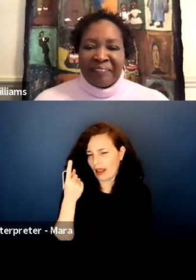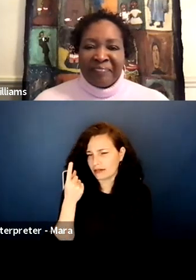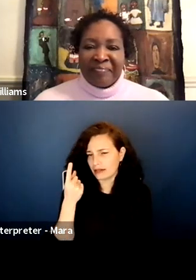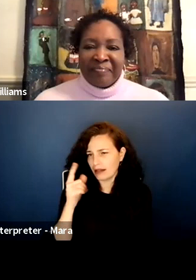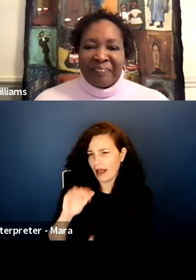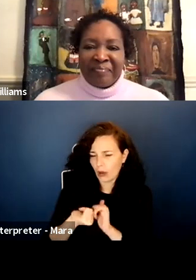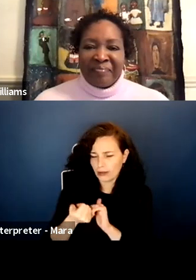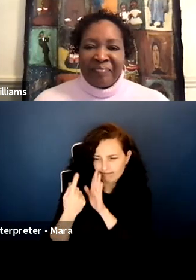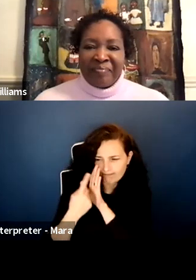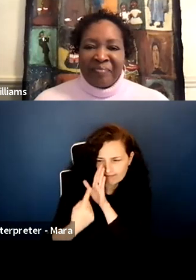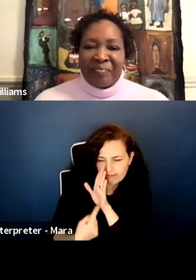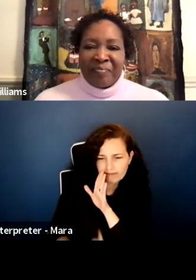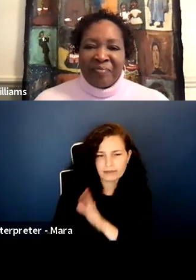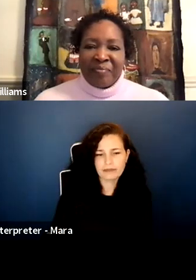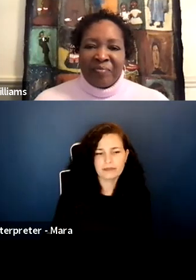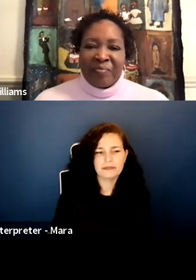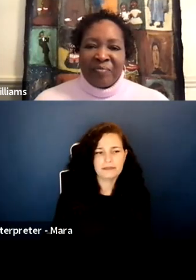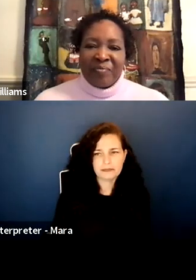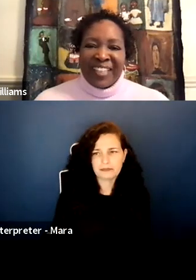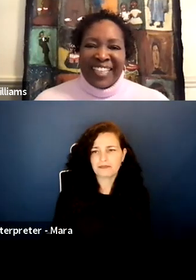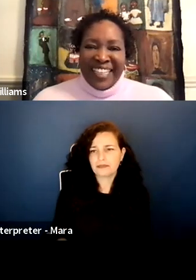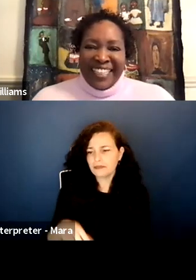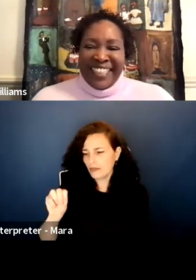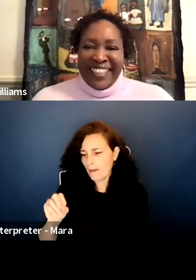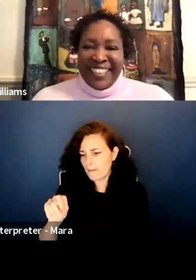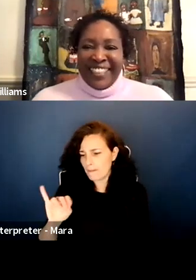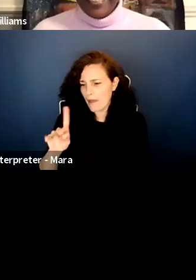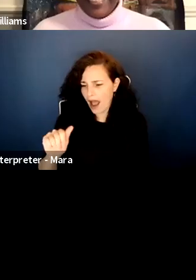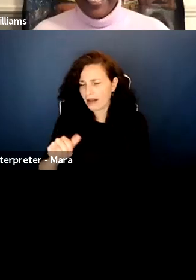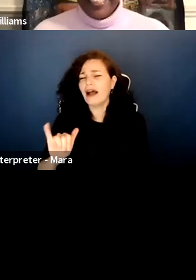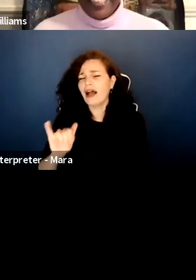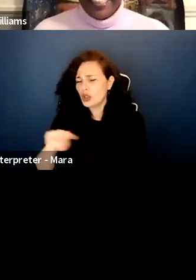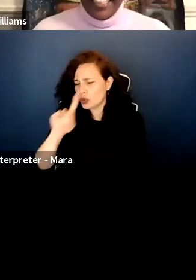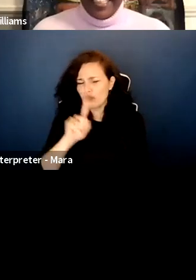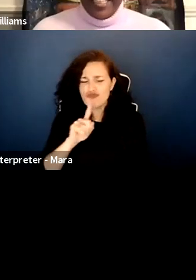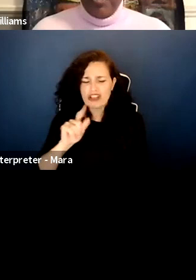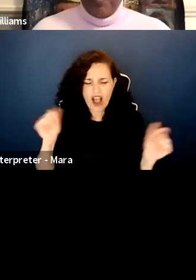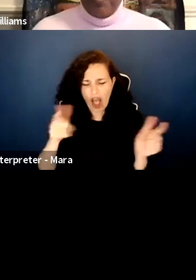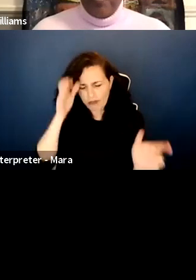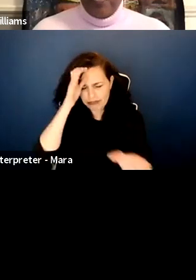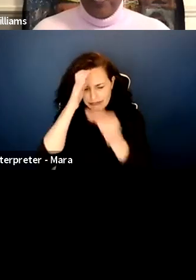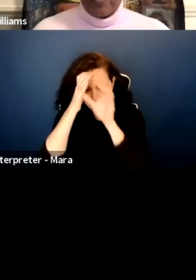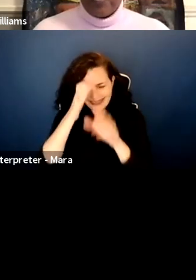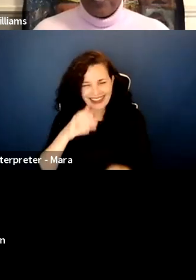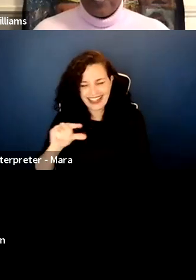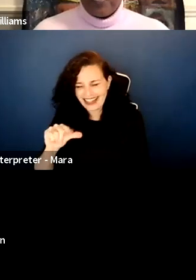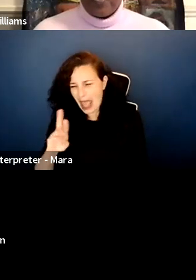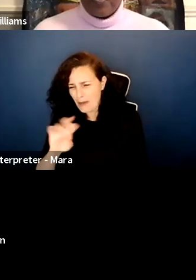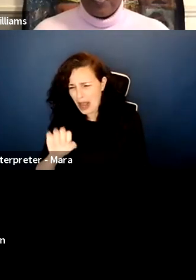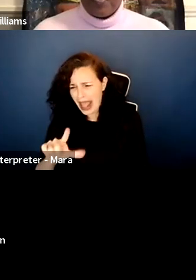Incredible. You guys, you're so smart. Gabrielle, what am I forgetting? Am I forgetting anything? I'm not forgetting anything.